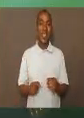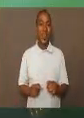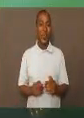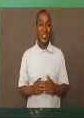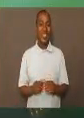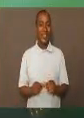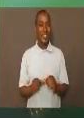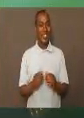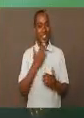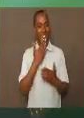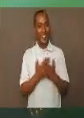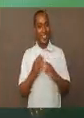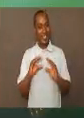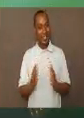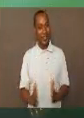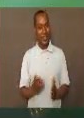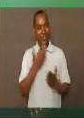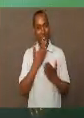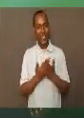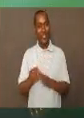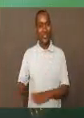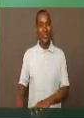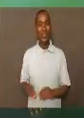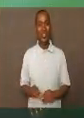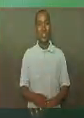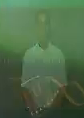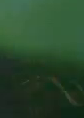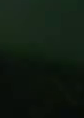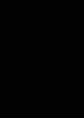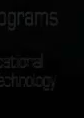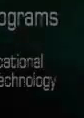next time, thank you, teacher. Thank you, students.